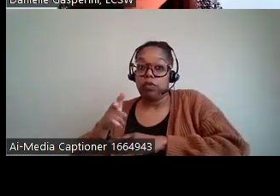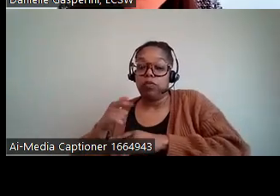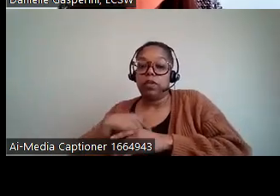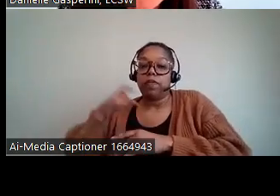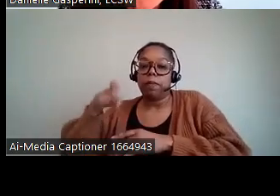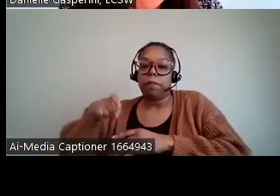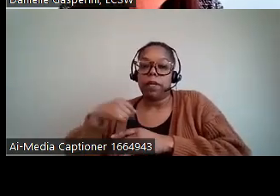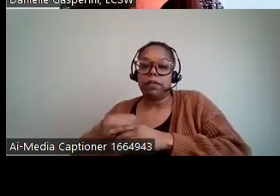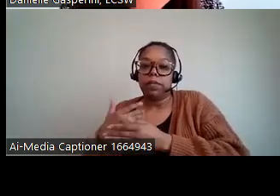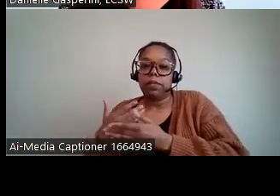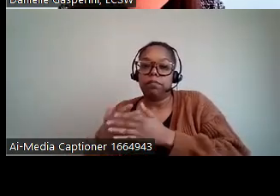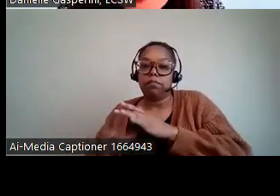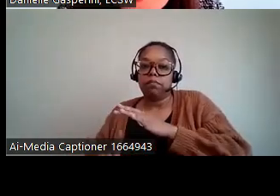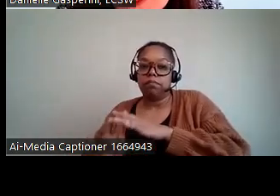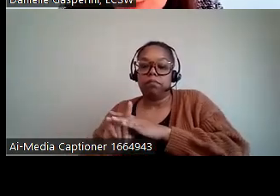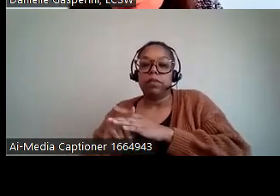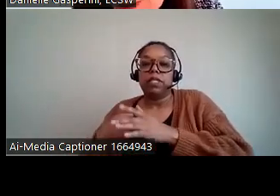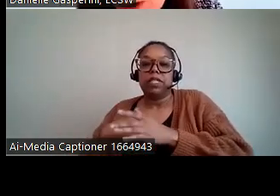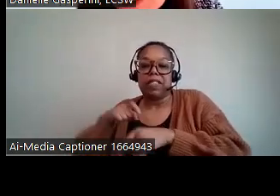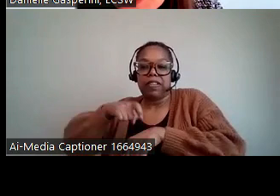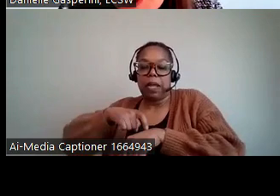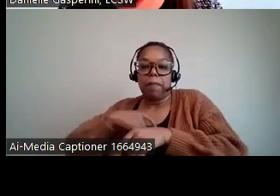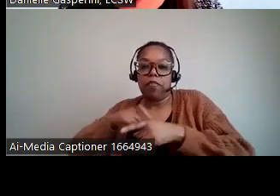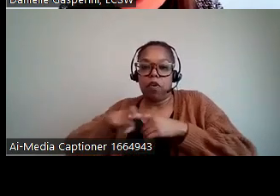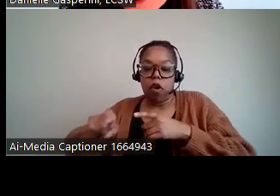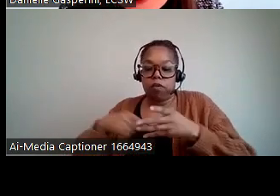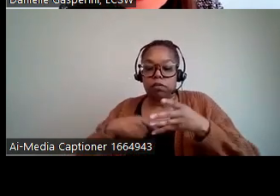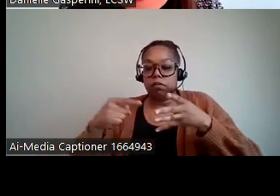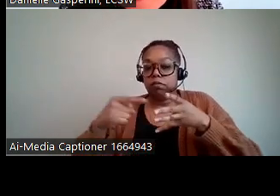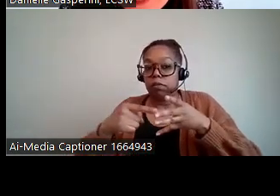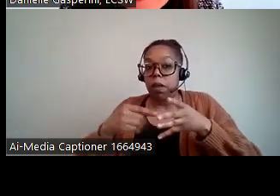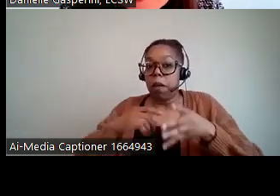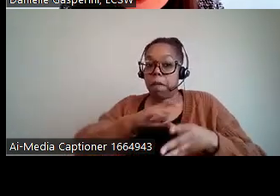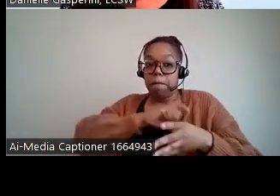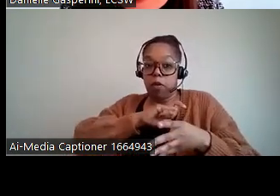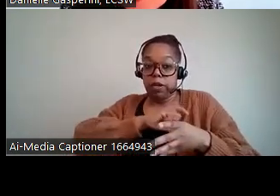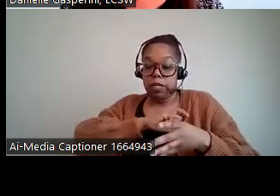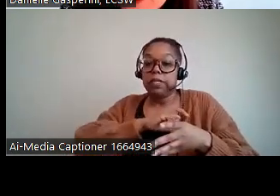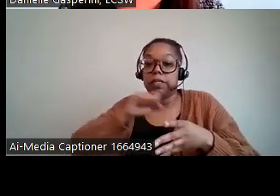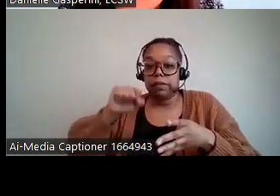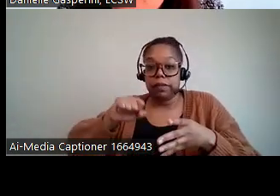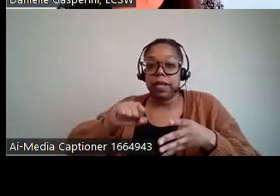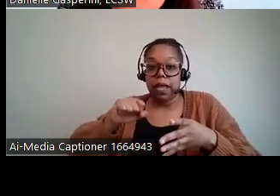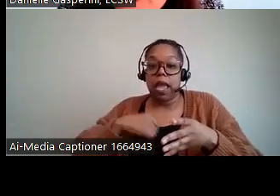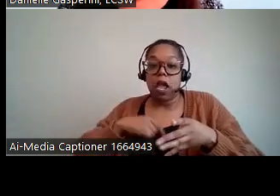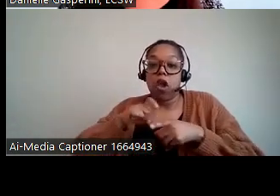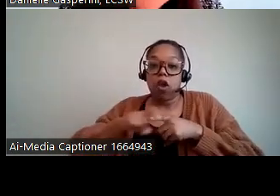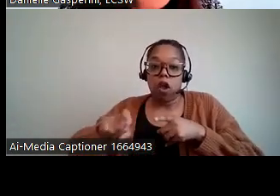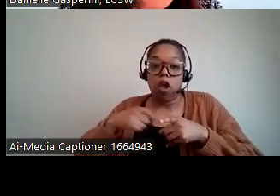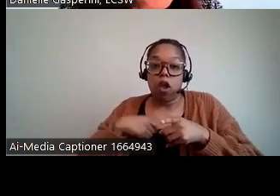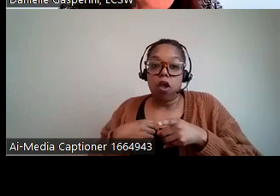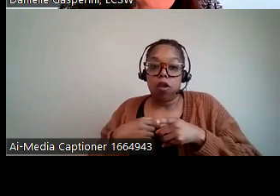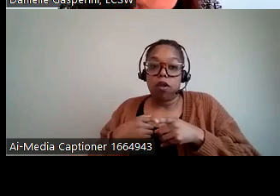time of the call. A police officer can also call on behalf of a family with the family's